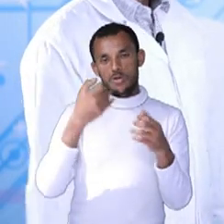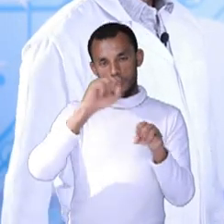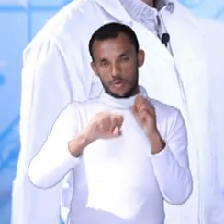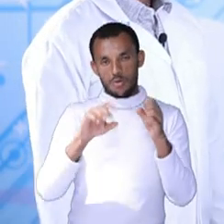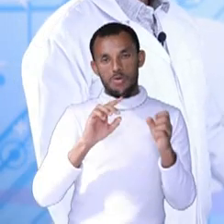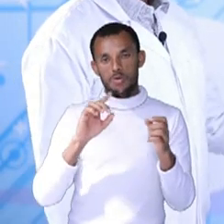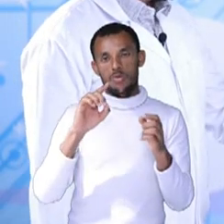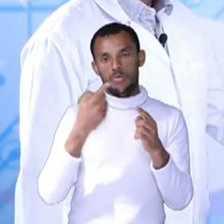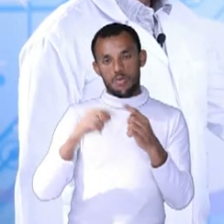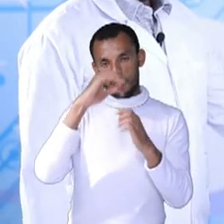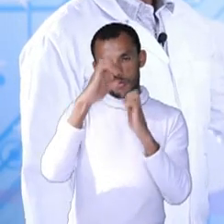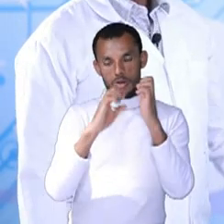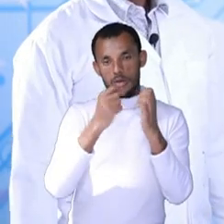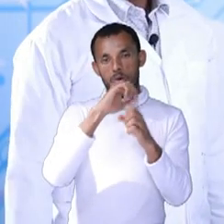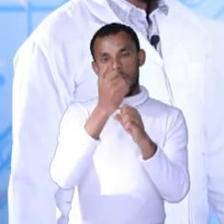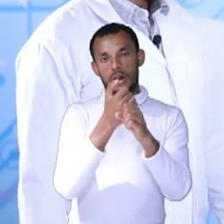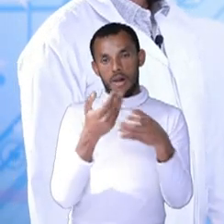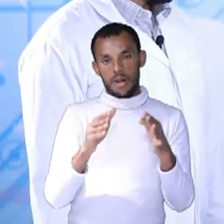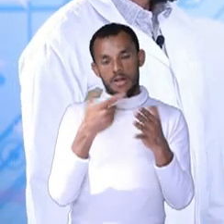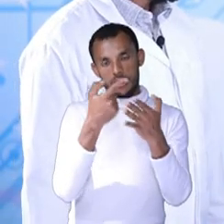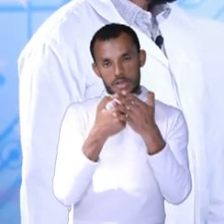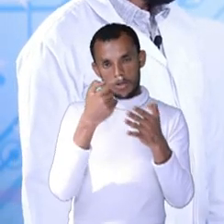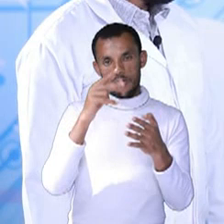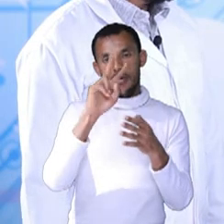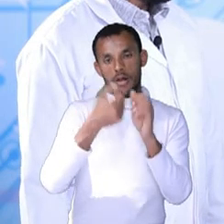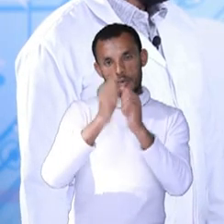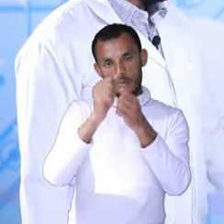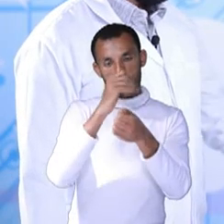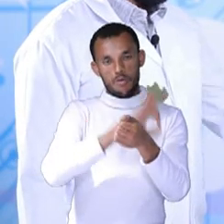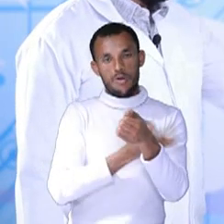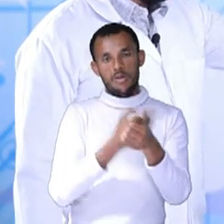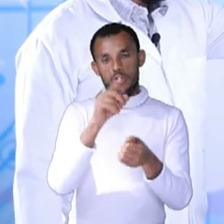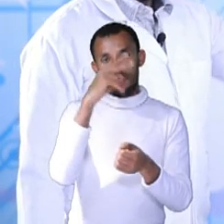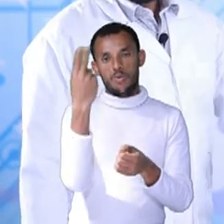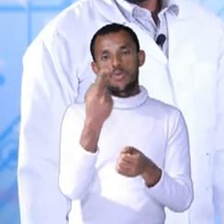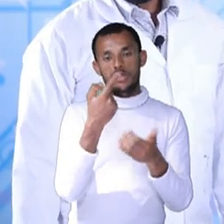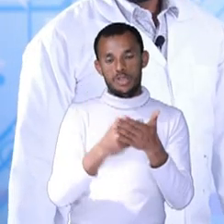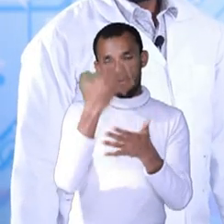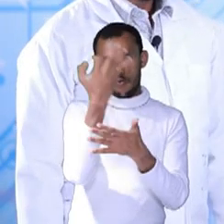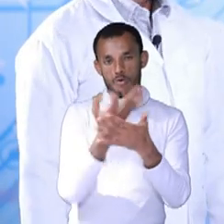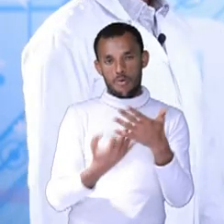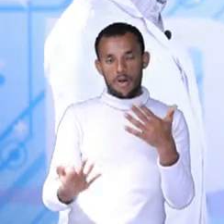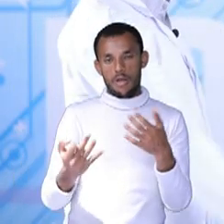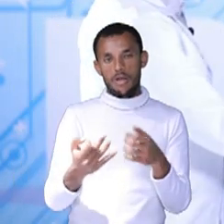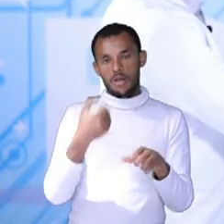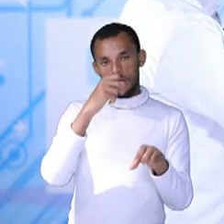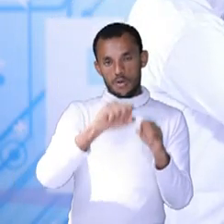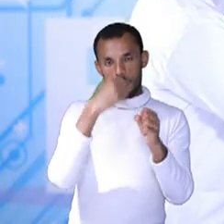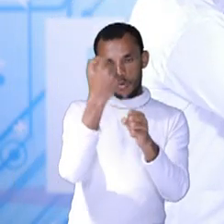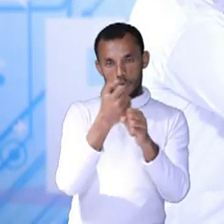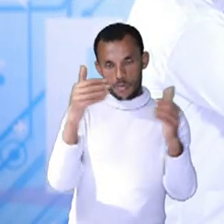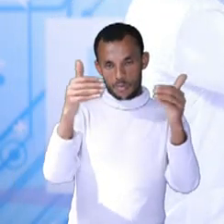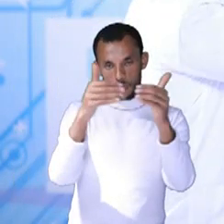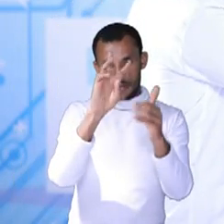to evaluate the work done by this variable force, you use this formula. So work